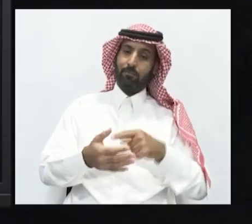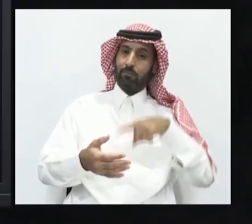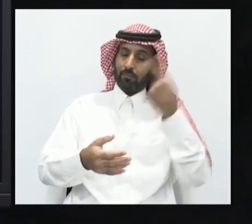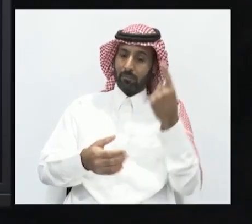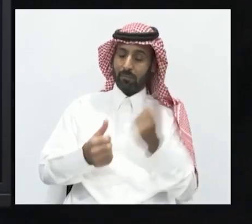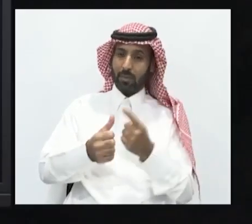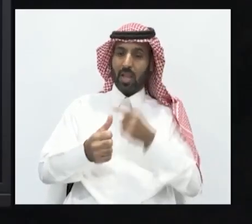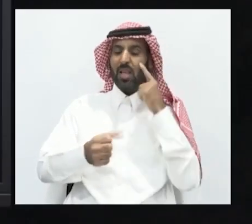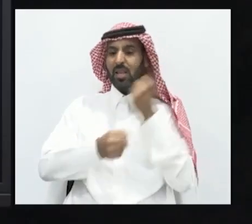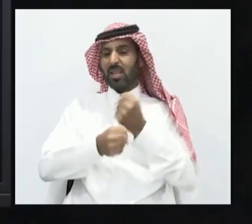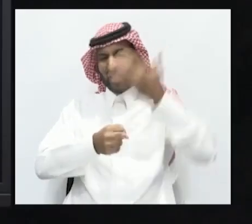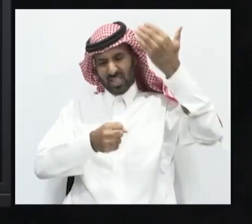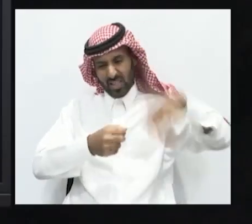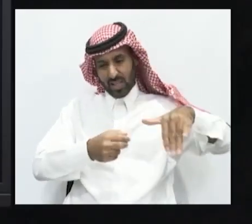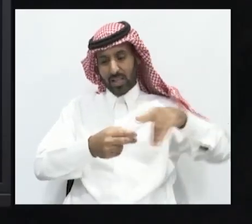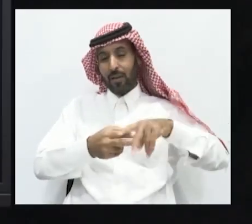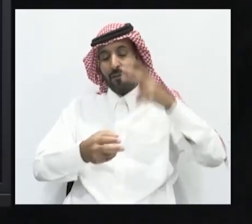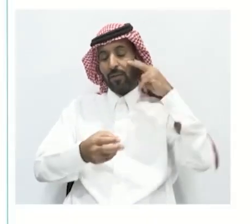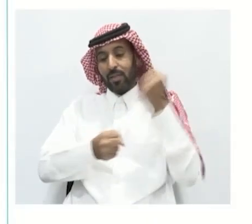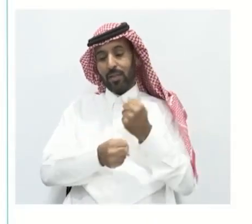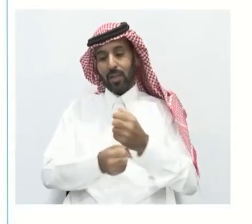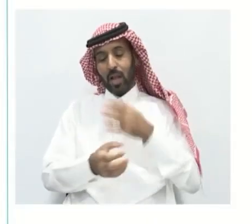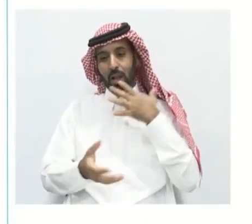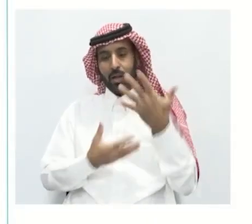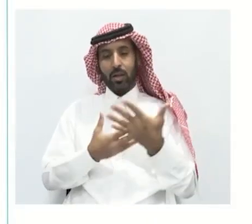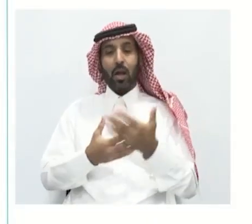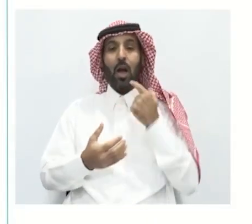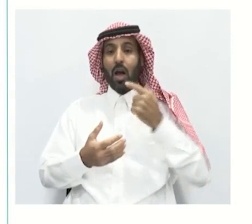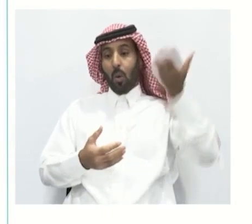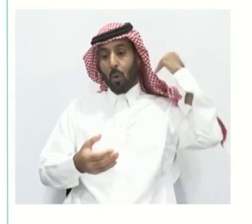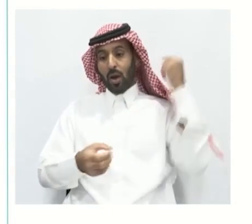action interrupted the second action. I was